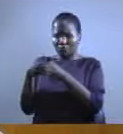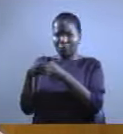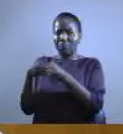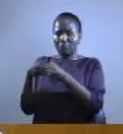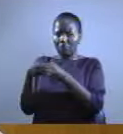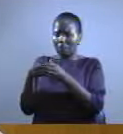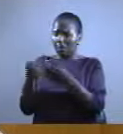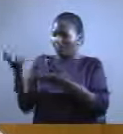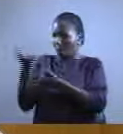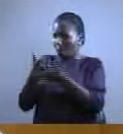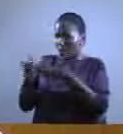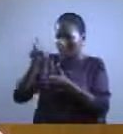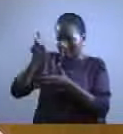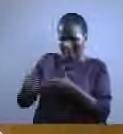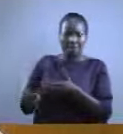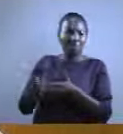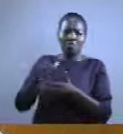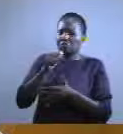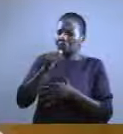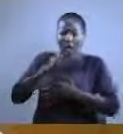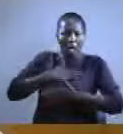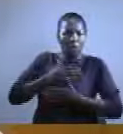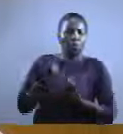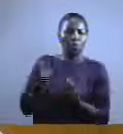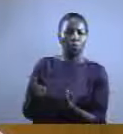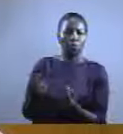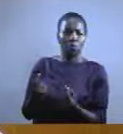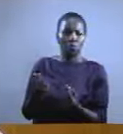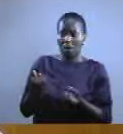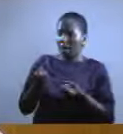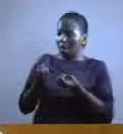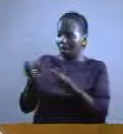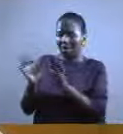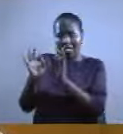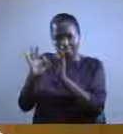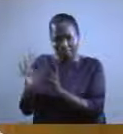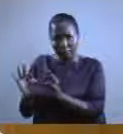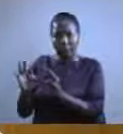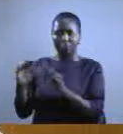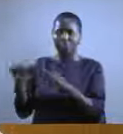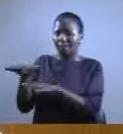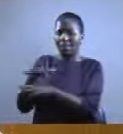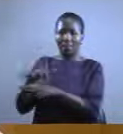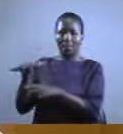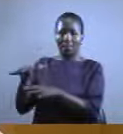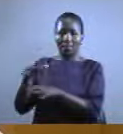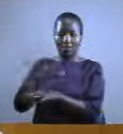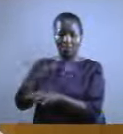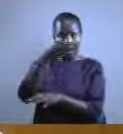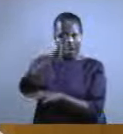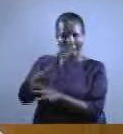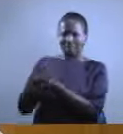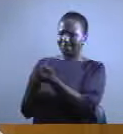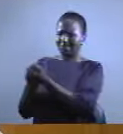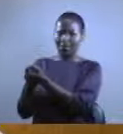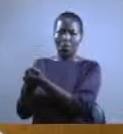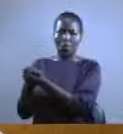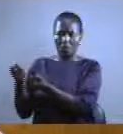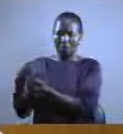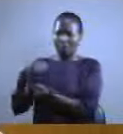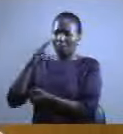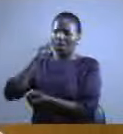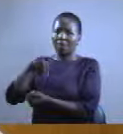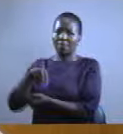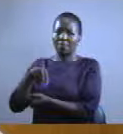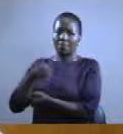not. They have to create the right platform at the moment. We need a supportive government.